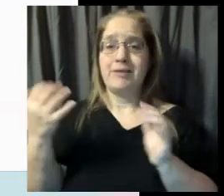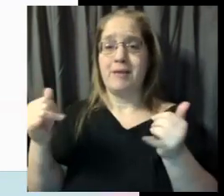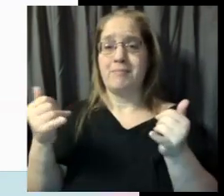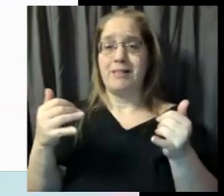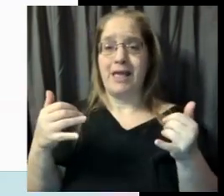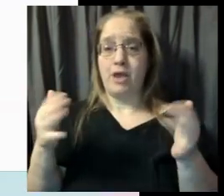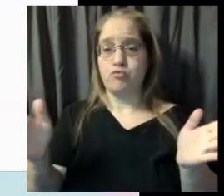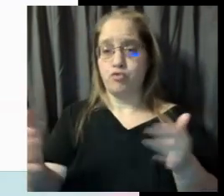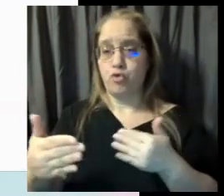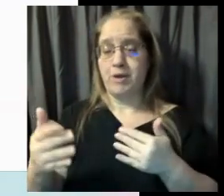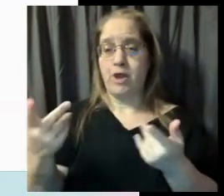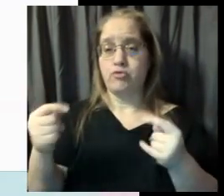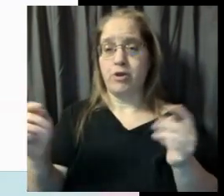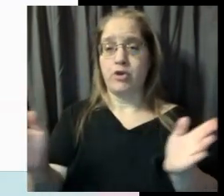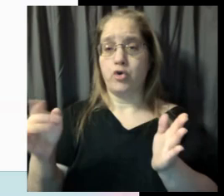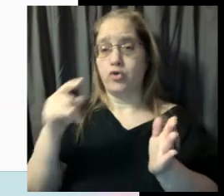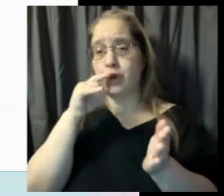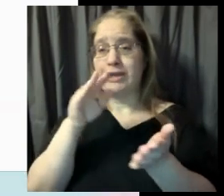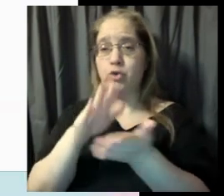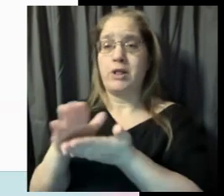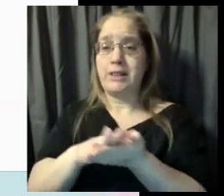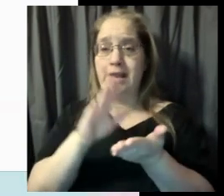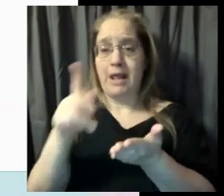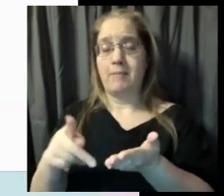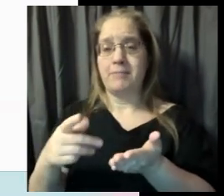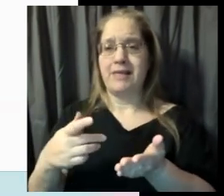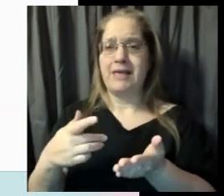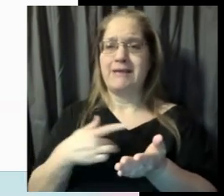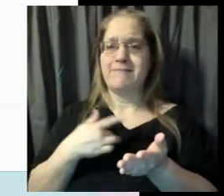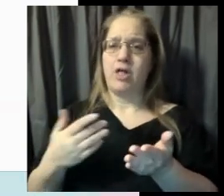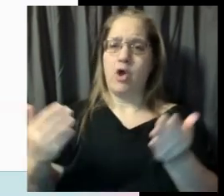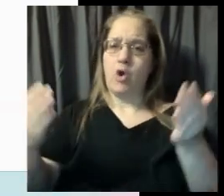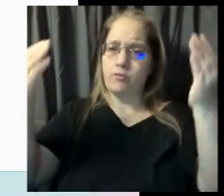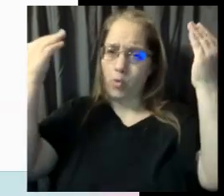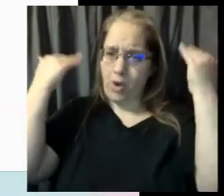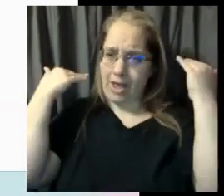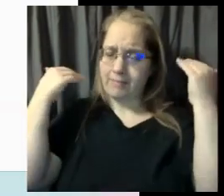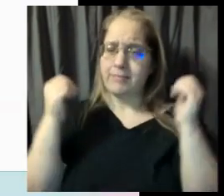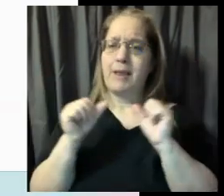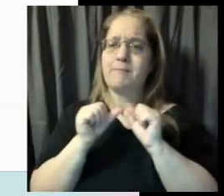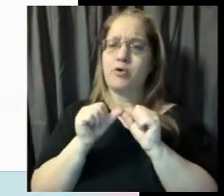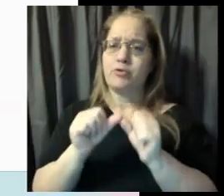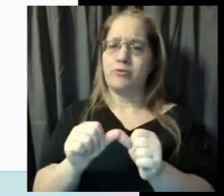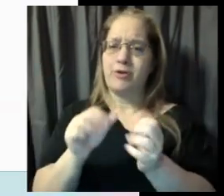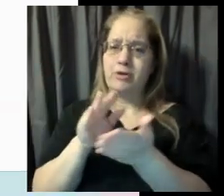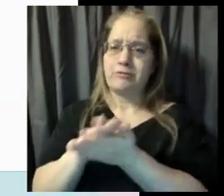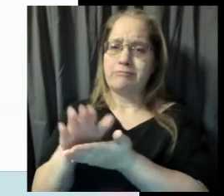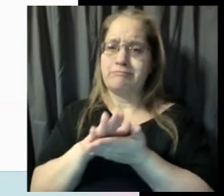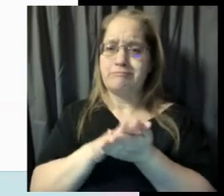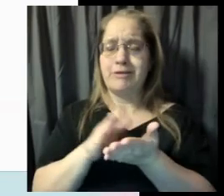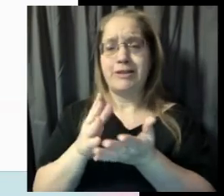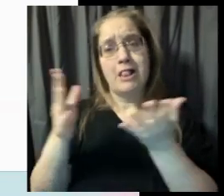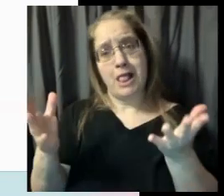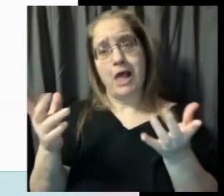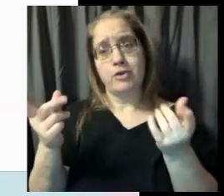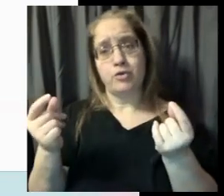up. It can be very overwhelming to take on this challenge and persevere through such a large task. It's a lot to do